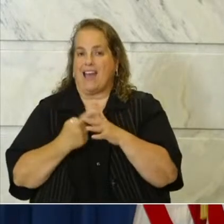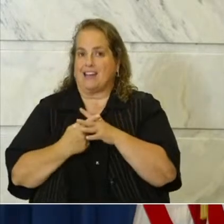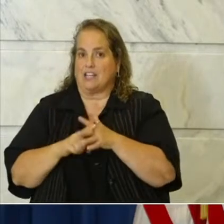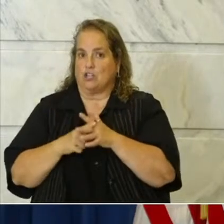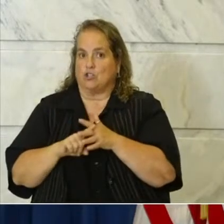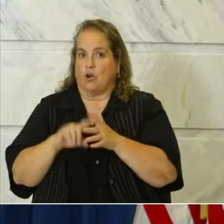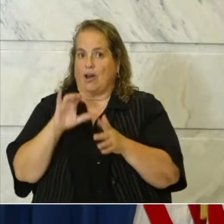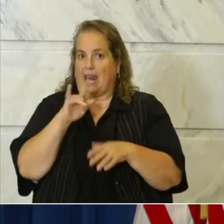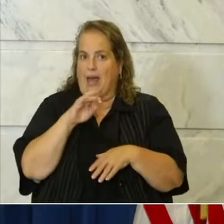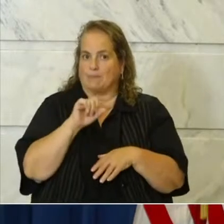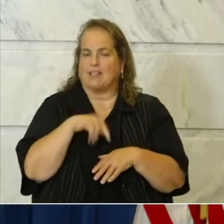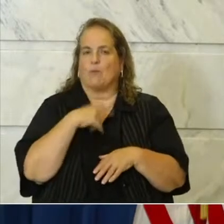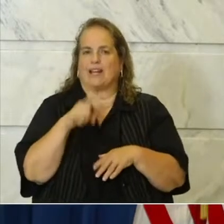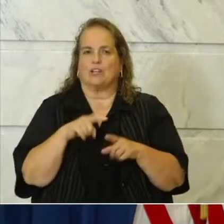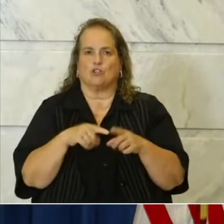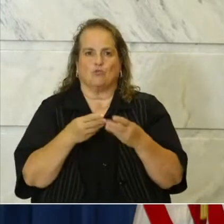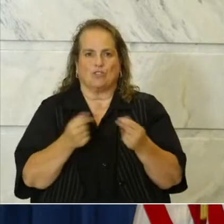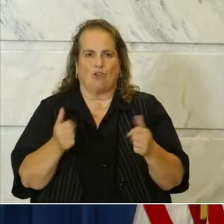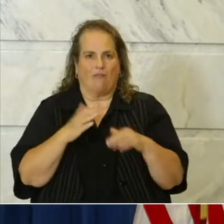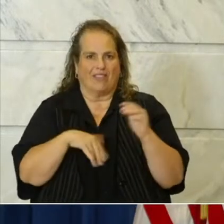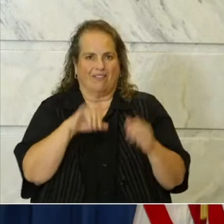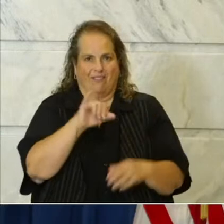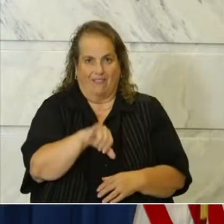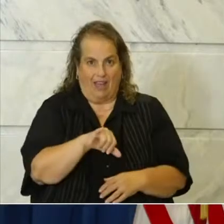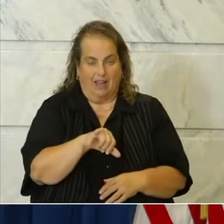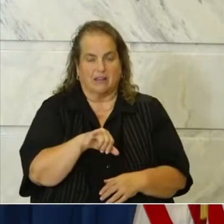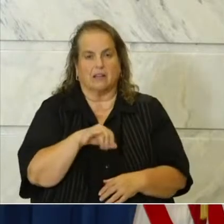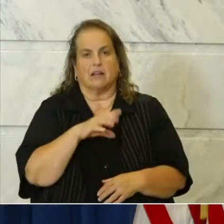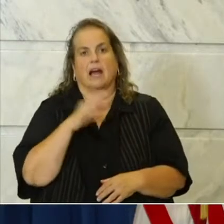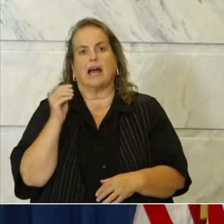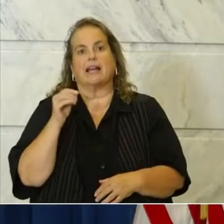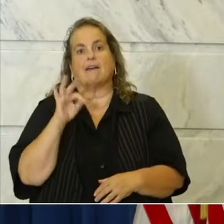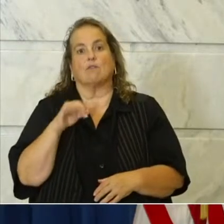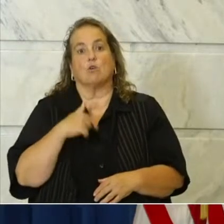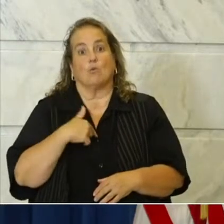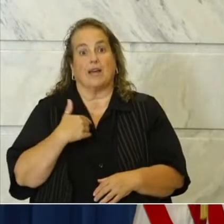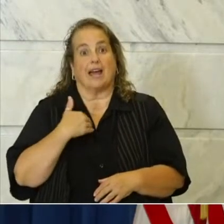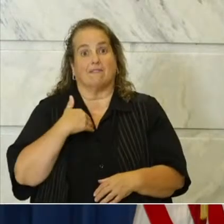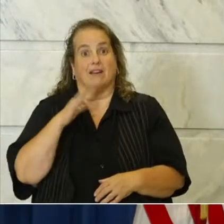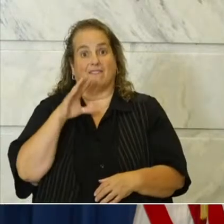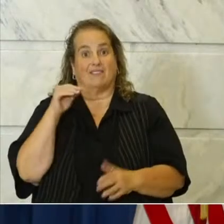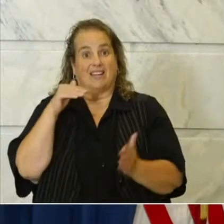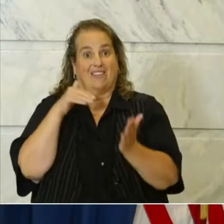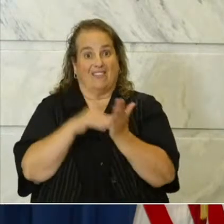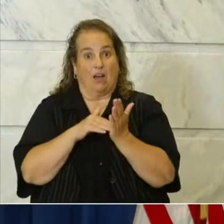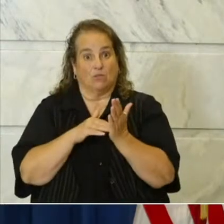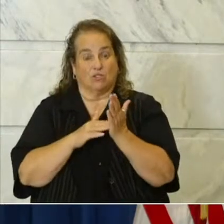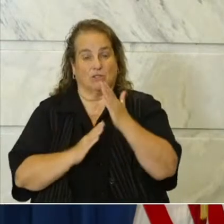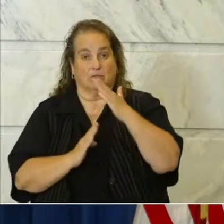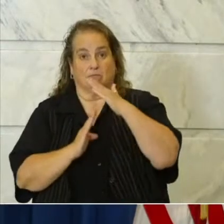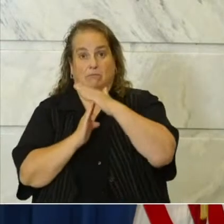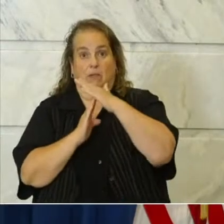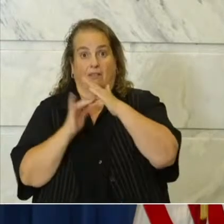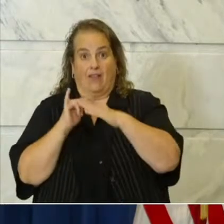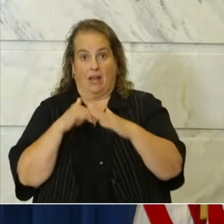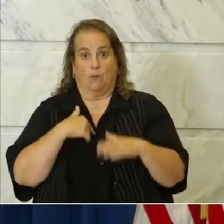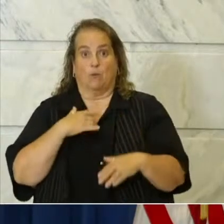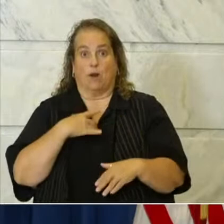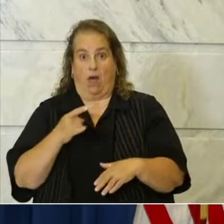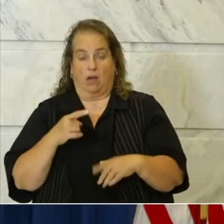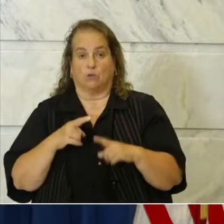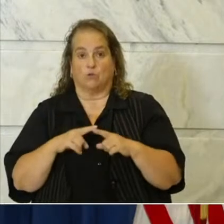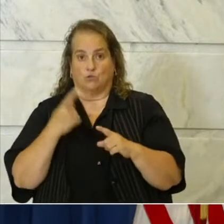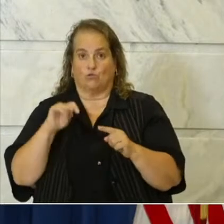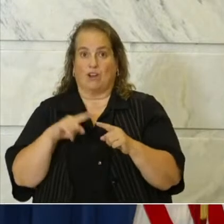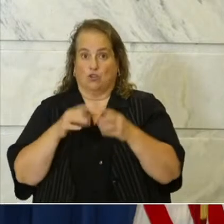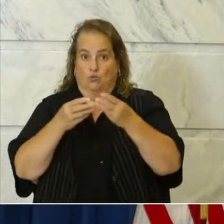that we've got to resolve than that. If we hit the 50,000 mark that we would like, that's going to get us close.